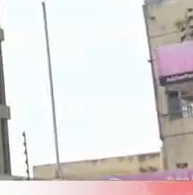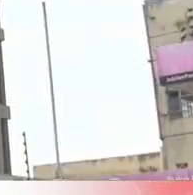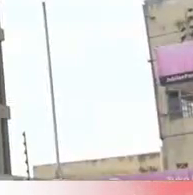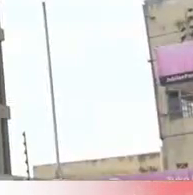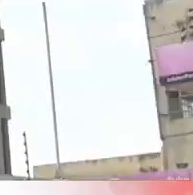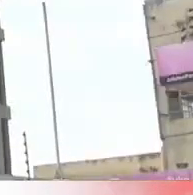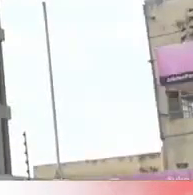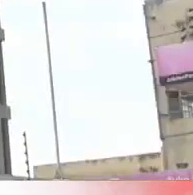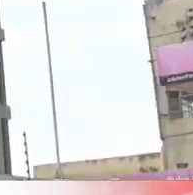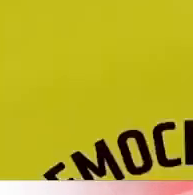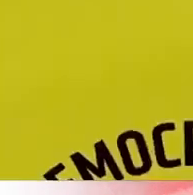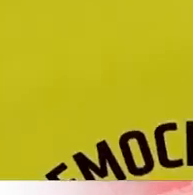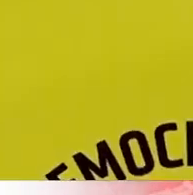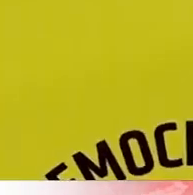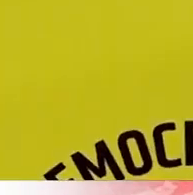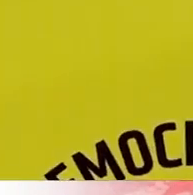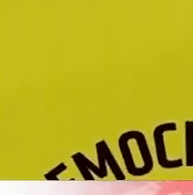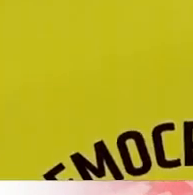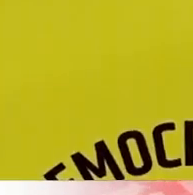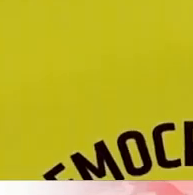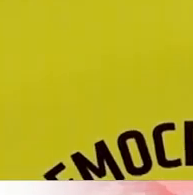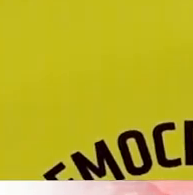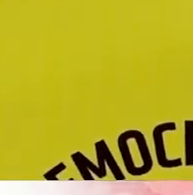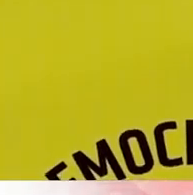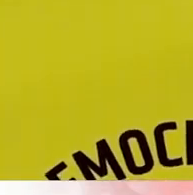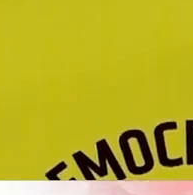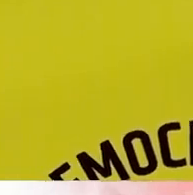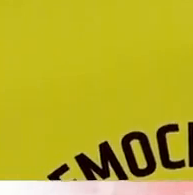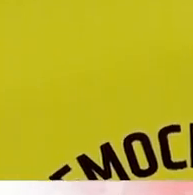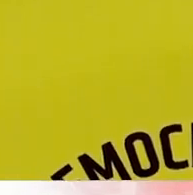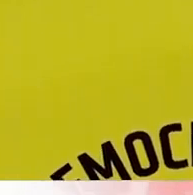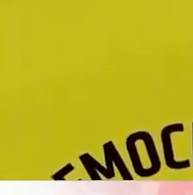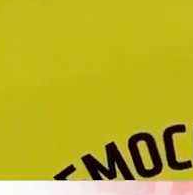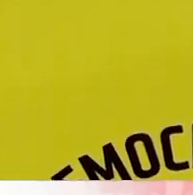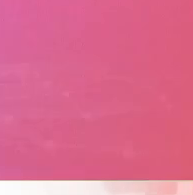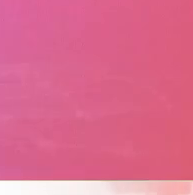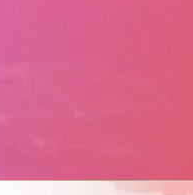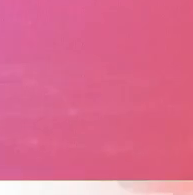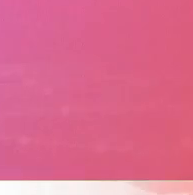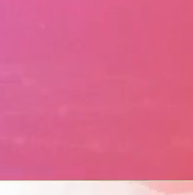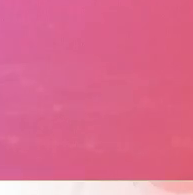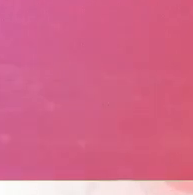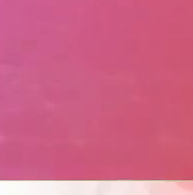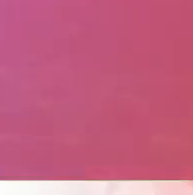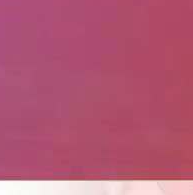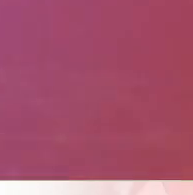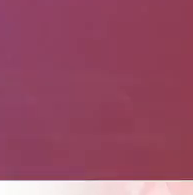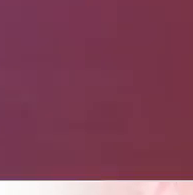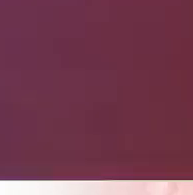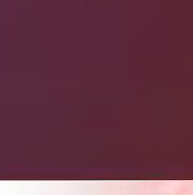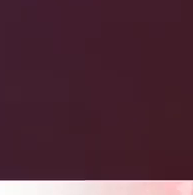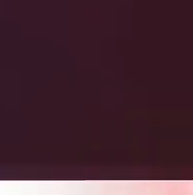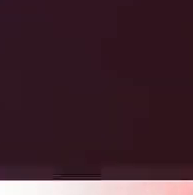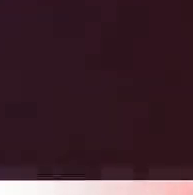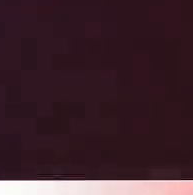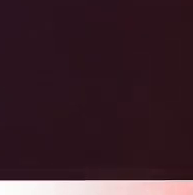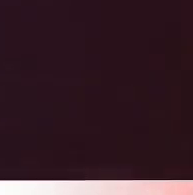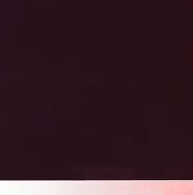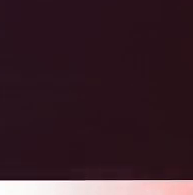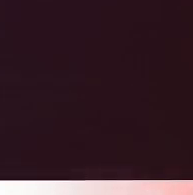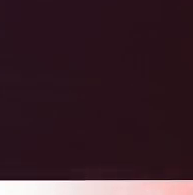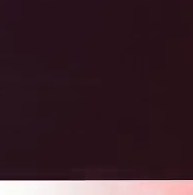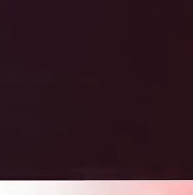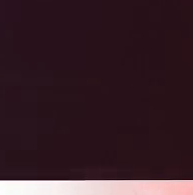they were registered to a party they didn't register for, and 7% verified and were not registered to any